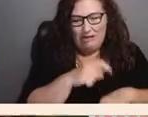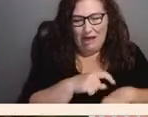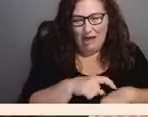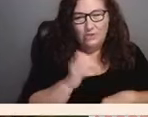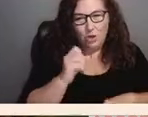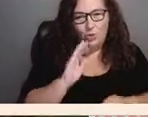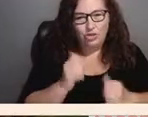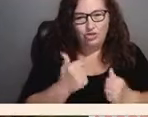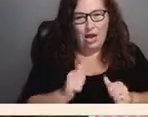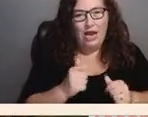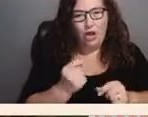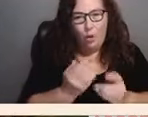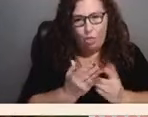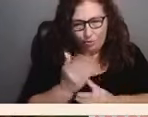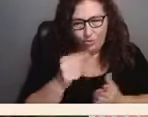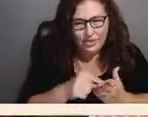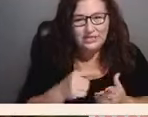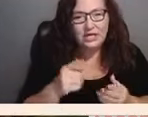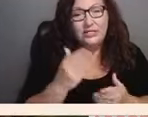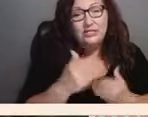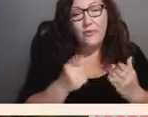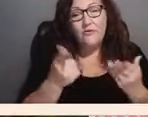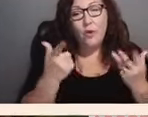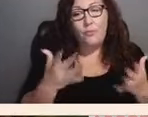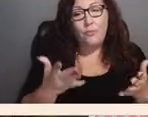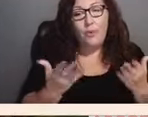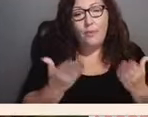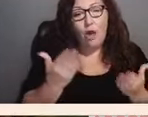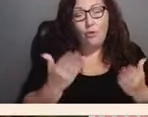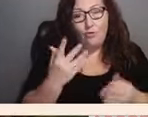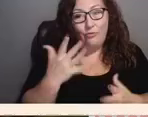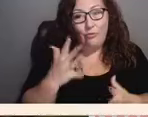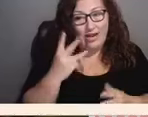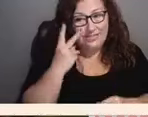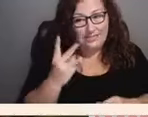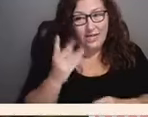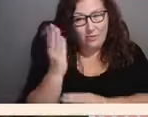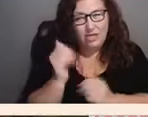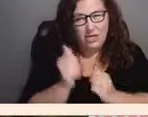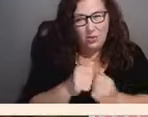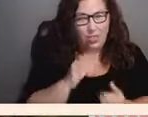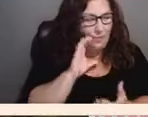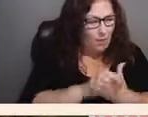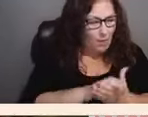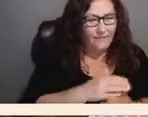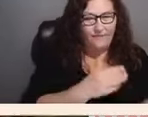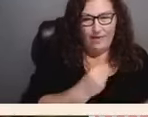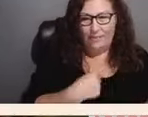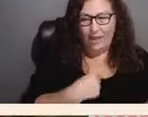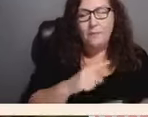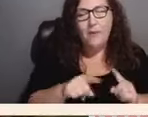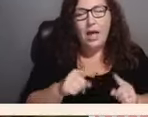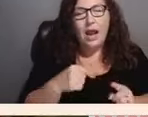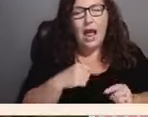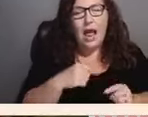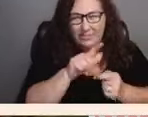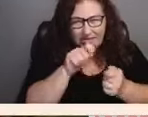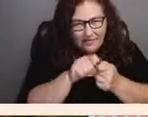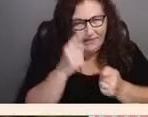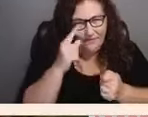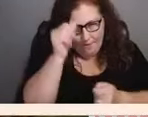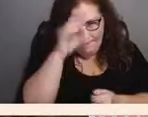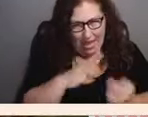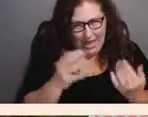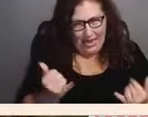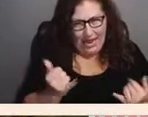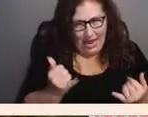some of you have already probably seen the presentation with my wife and I, but I'm geared specifically for men in marriage.